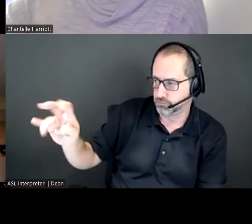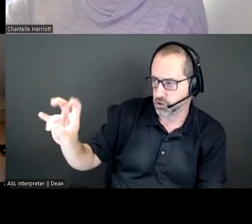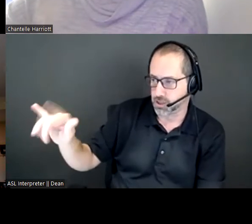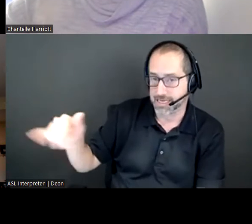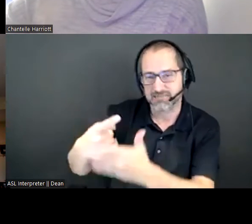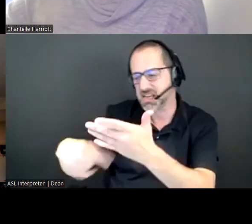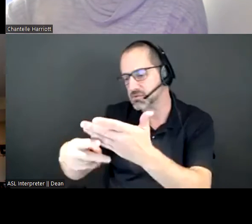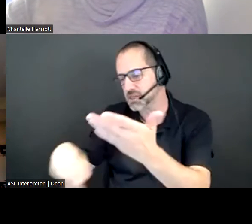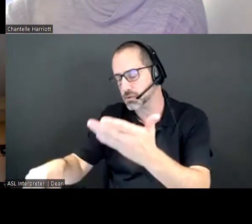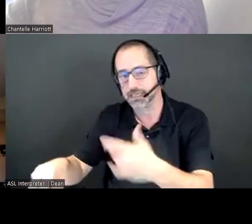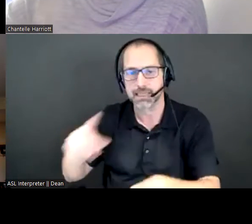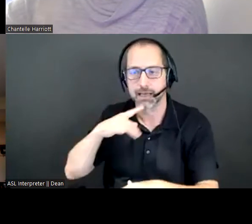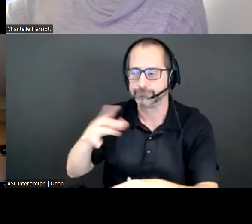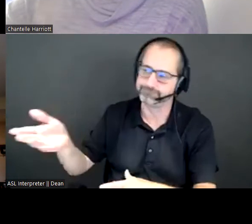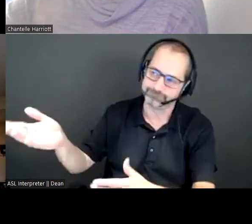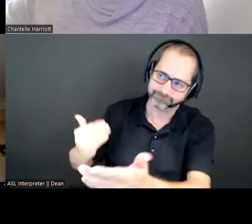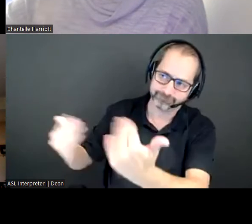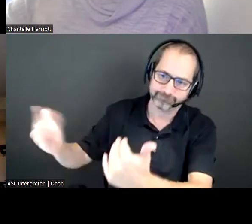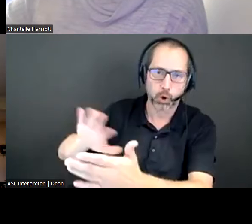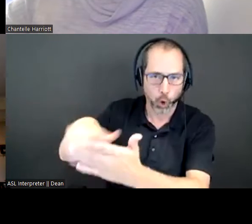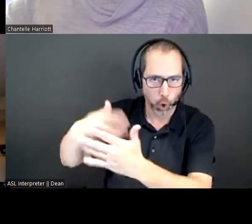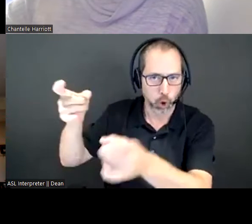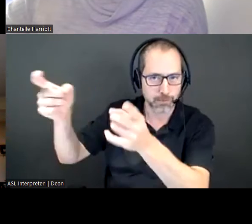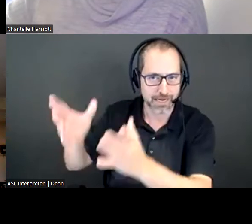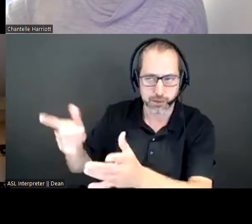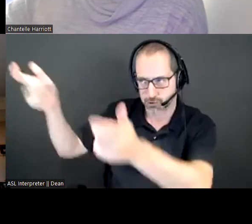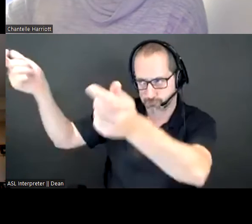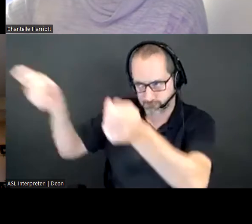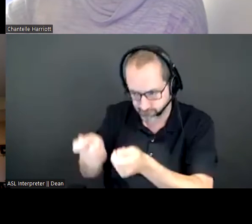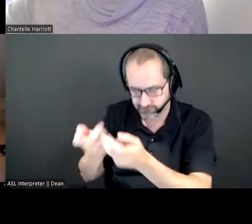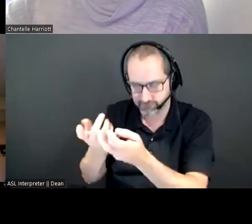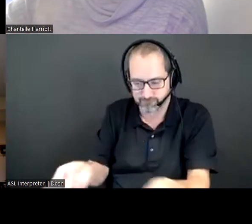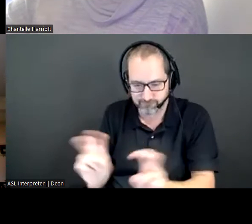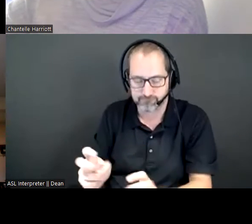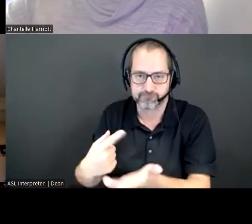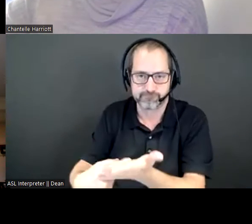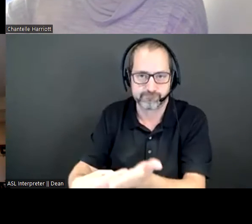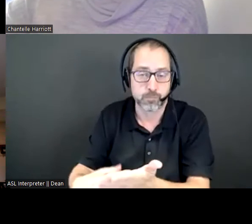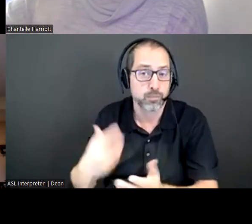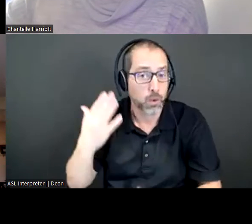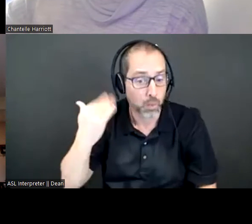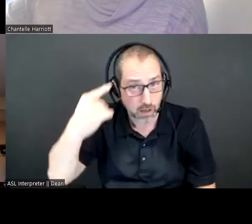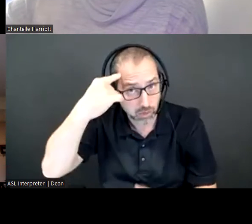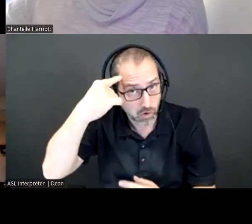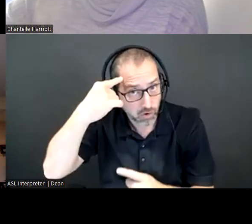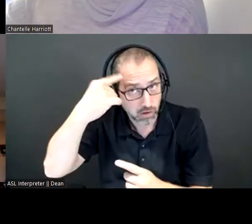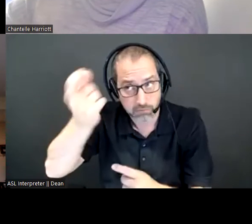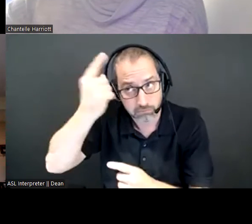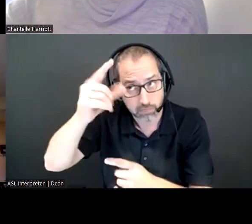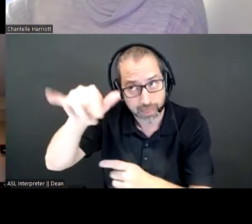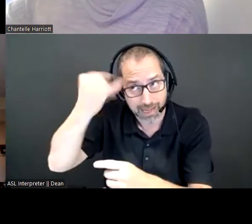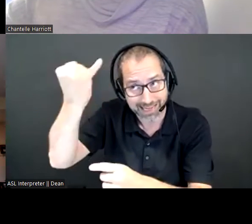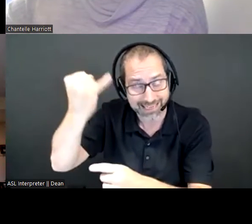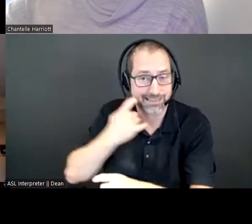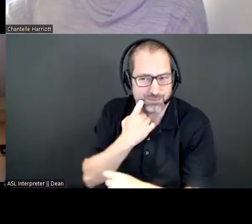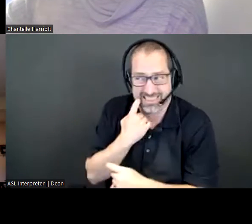we have this roundtable with all the managers. And the reason how I came to that is because on Monday, a manager